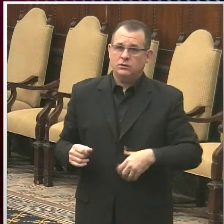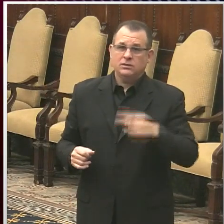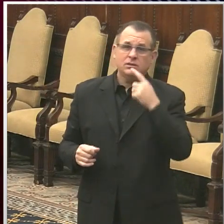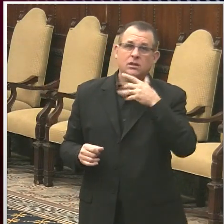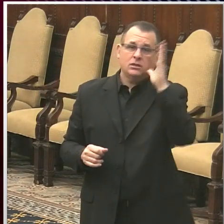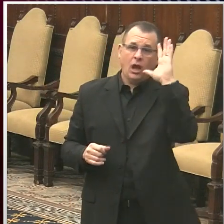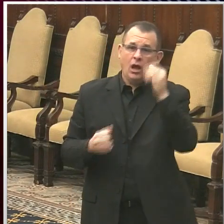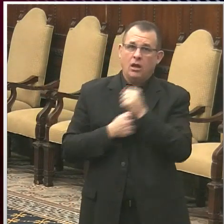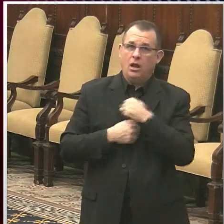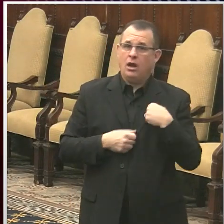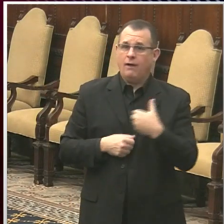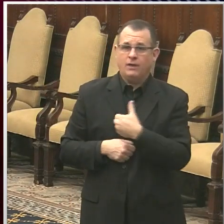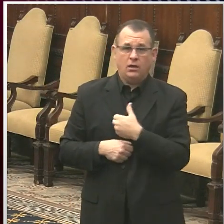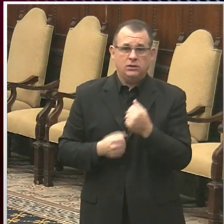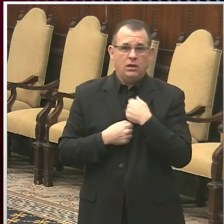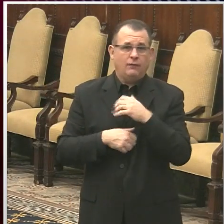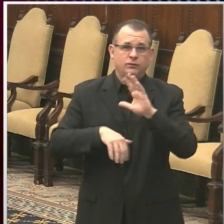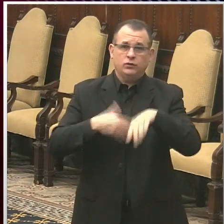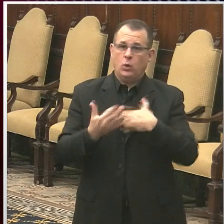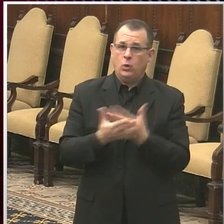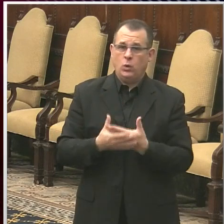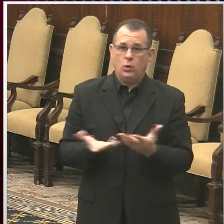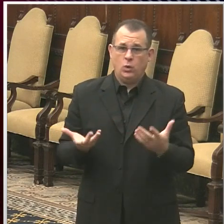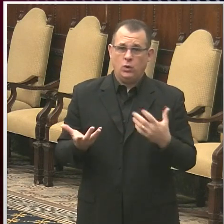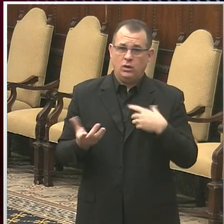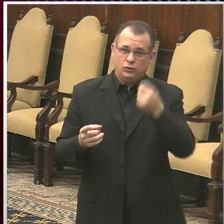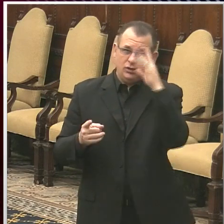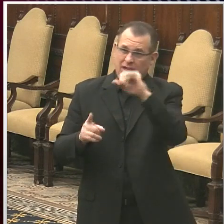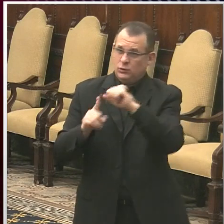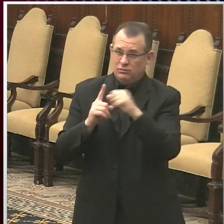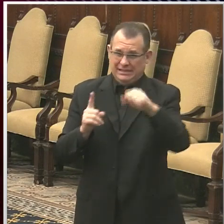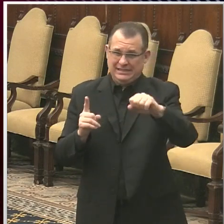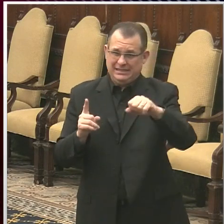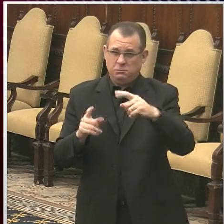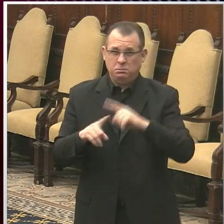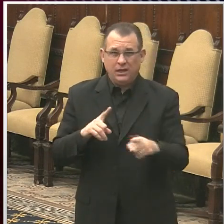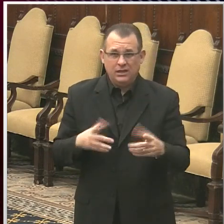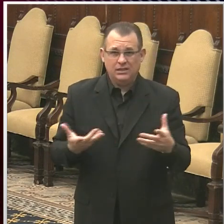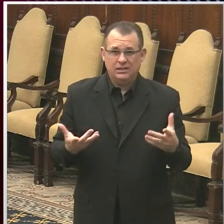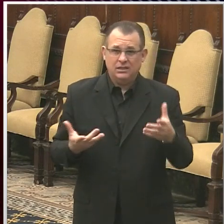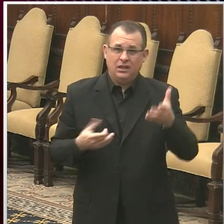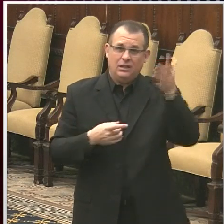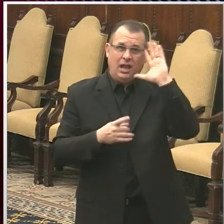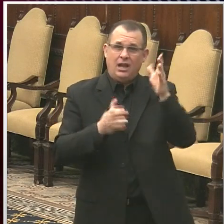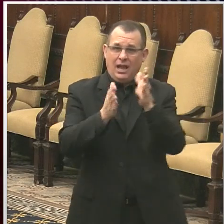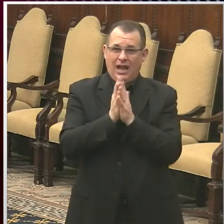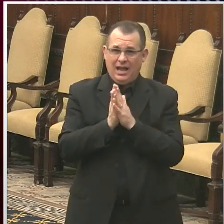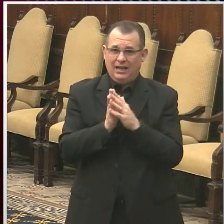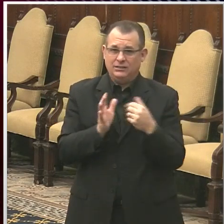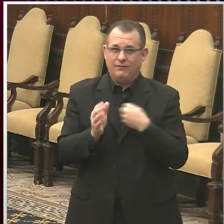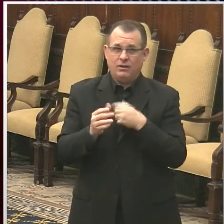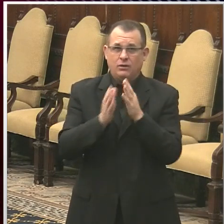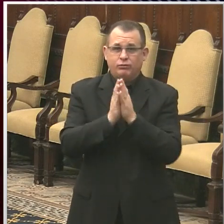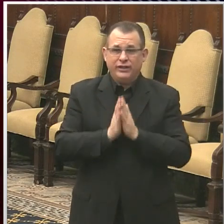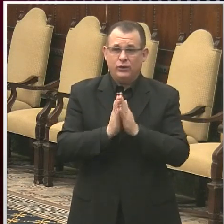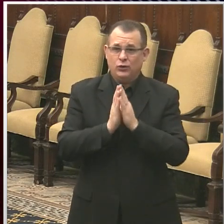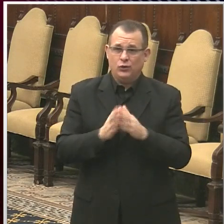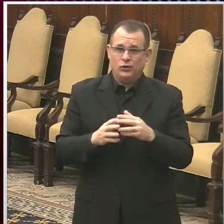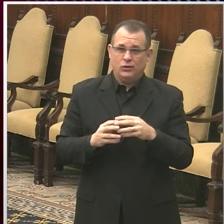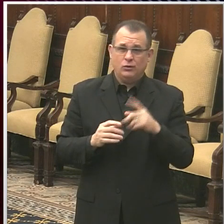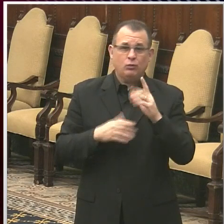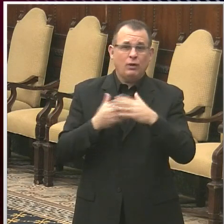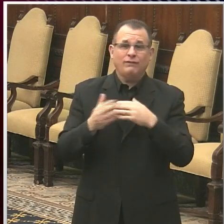us all, and understands the situation that we're in, and will accept our prayers to God wherever we